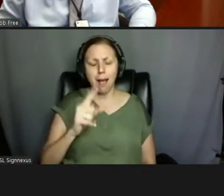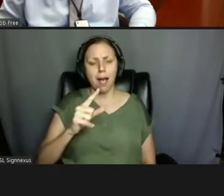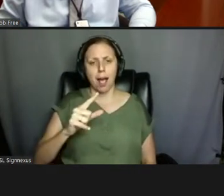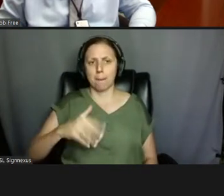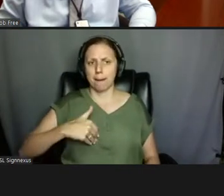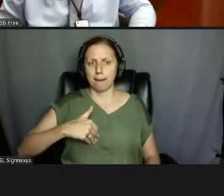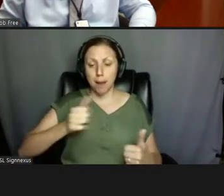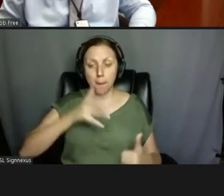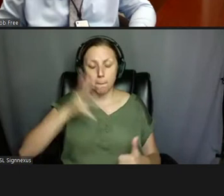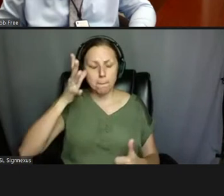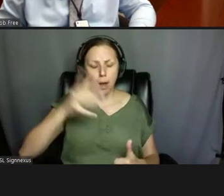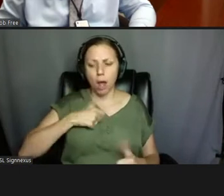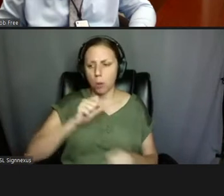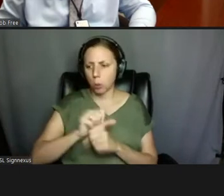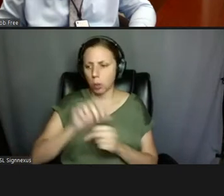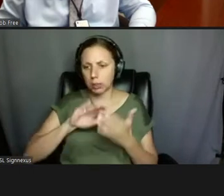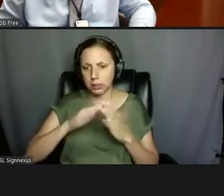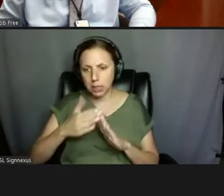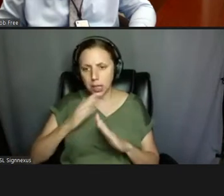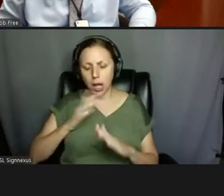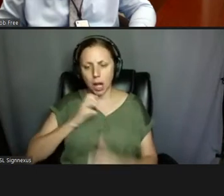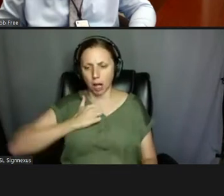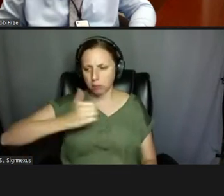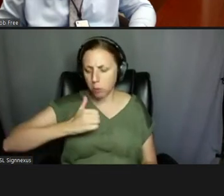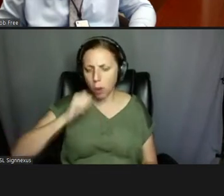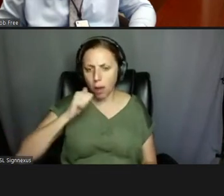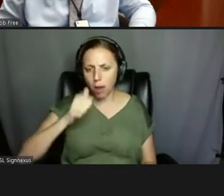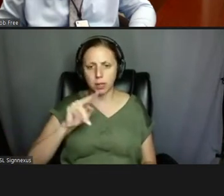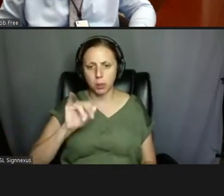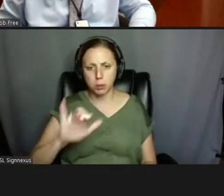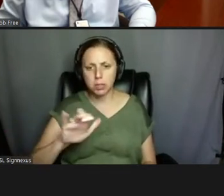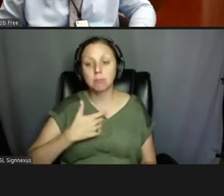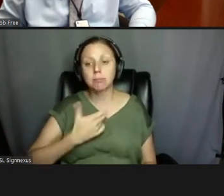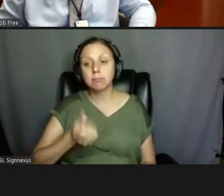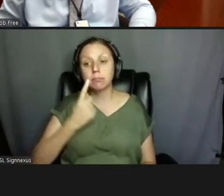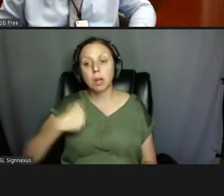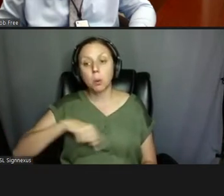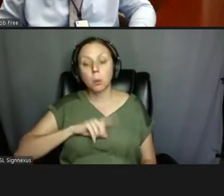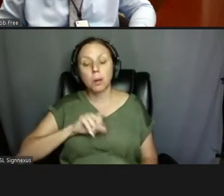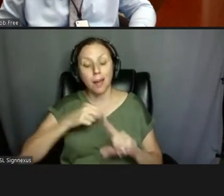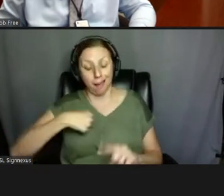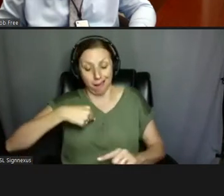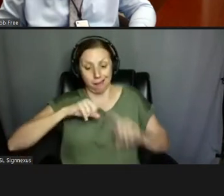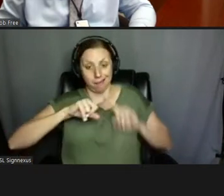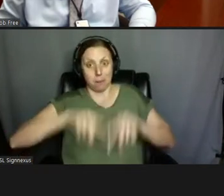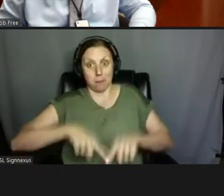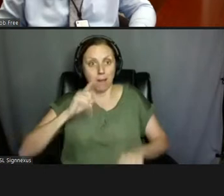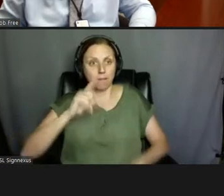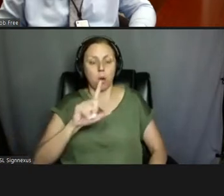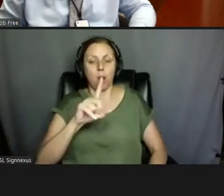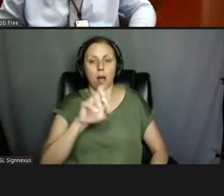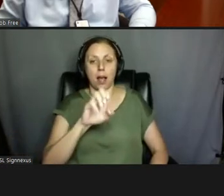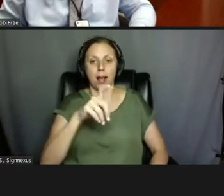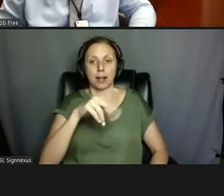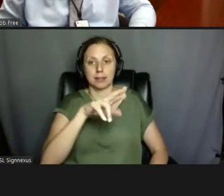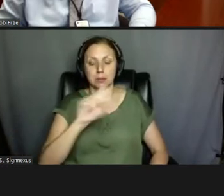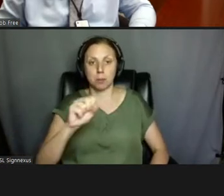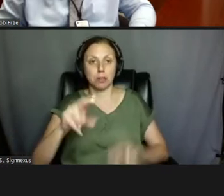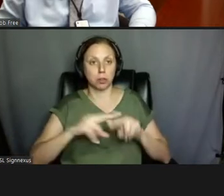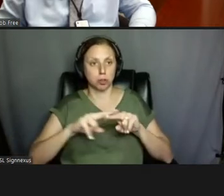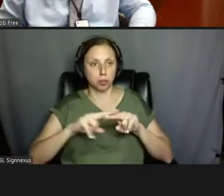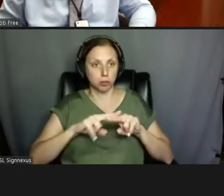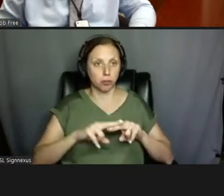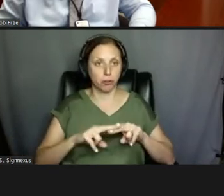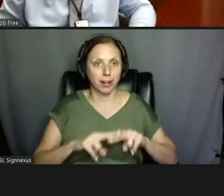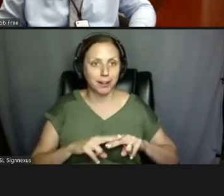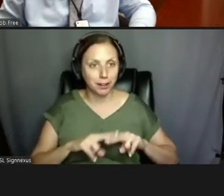day. And I specifically depend on the express train. So I hope that you realize that the single